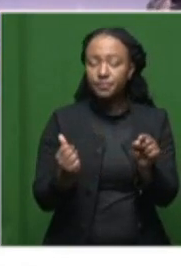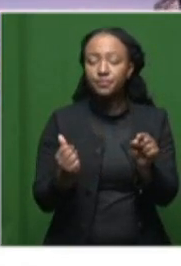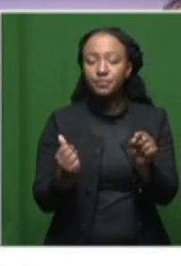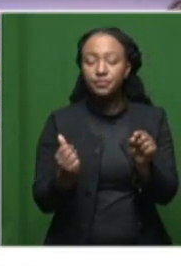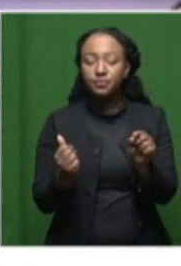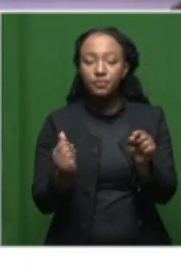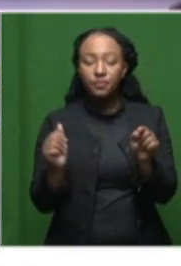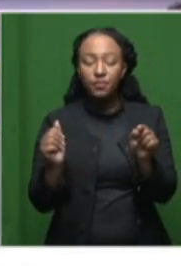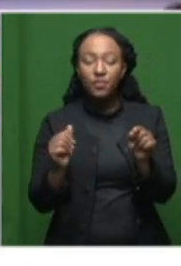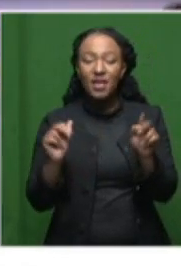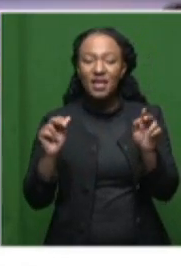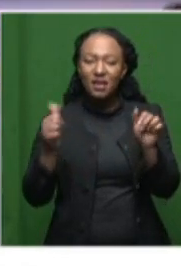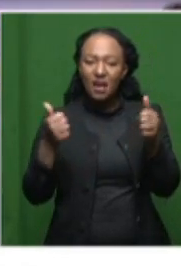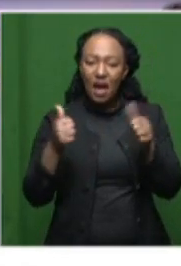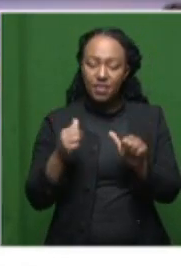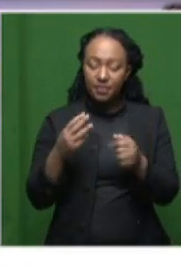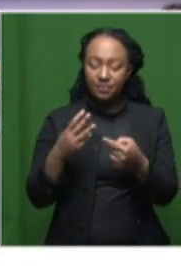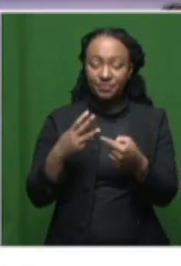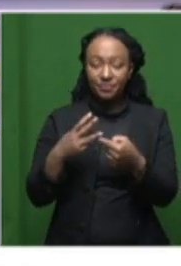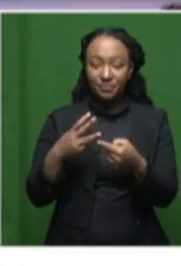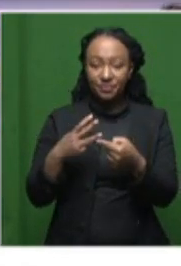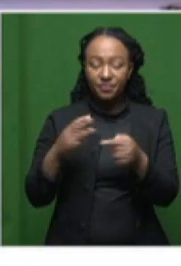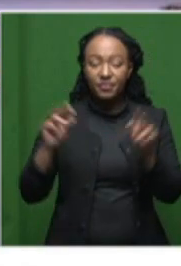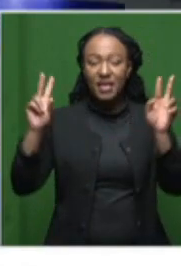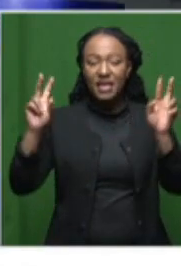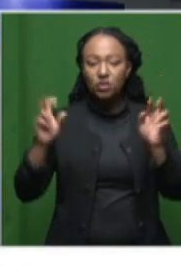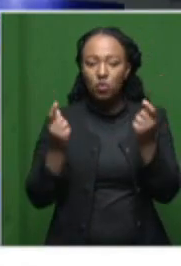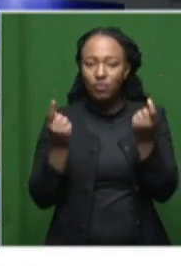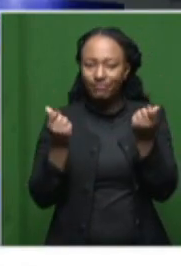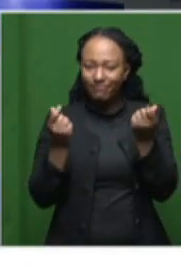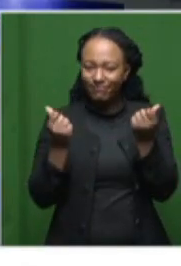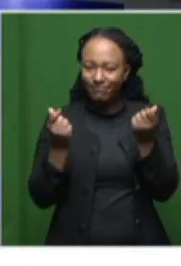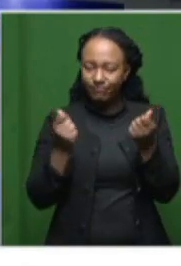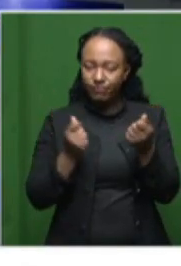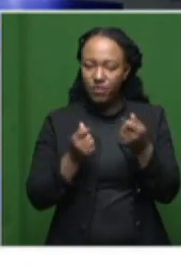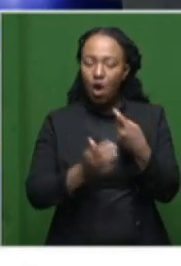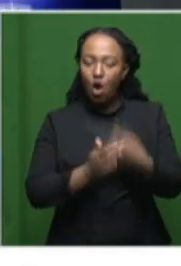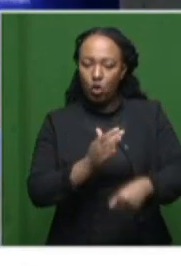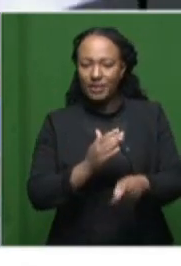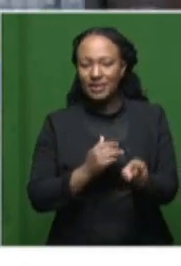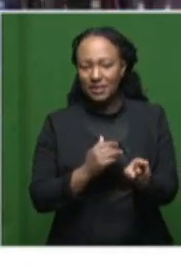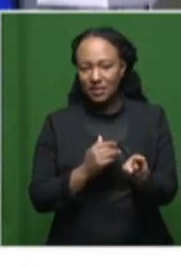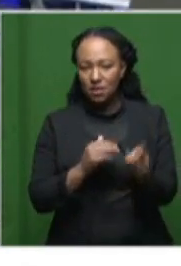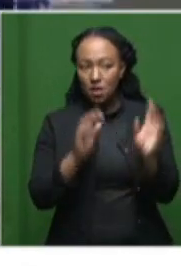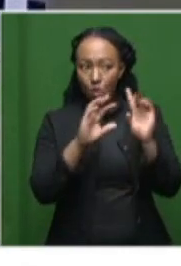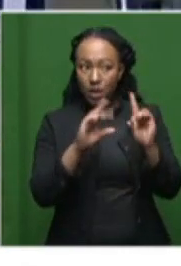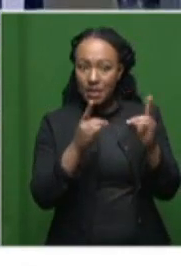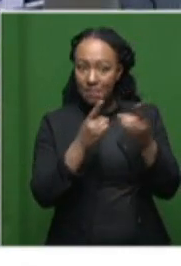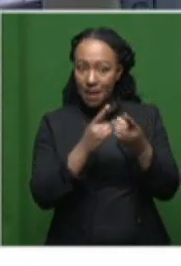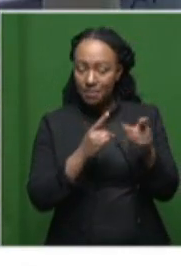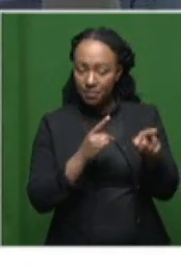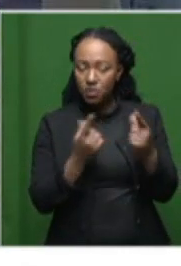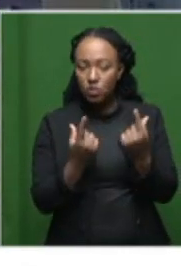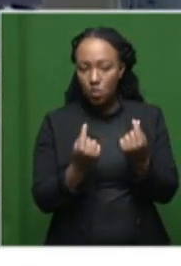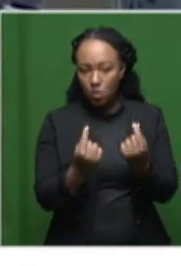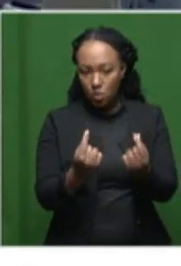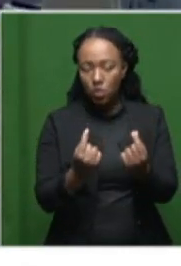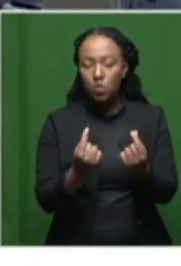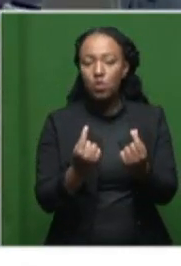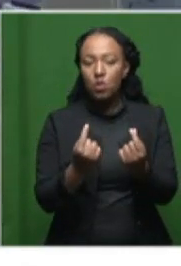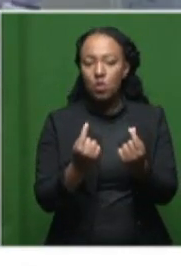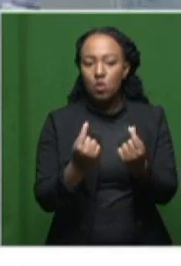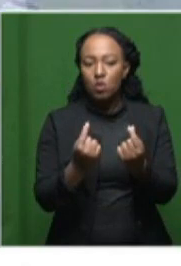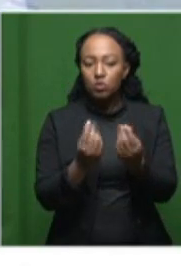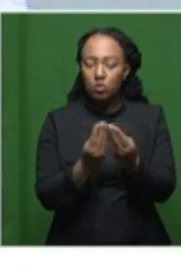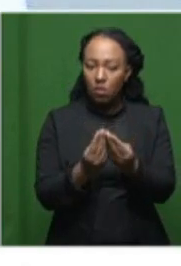cost becomes an important part of all that work that the department is doing to address the conditions